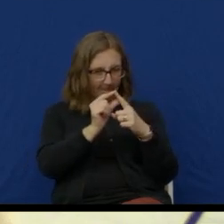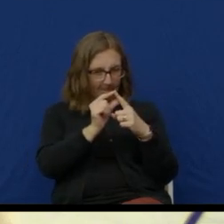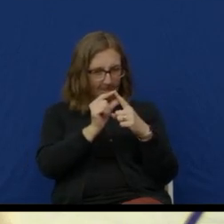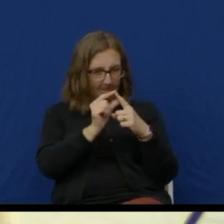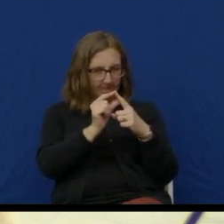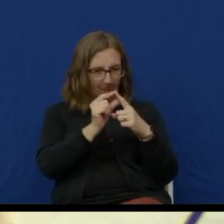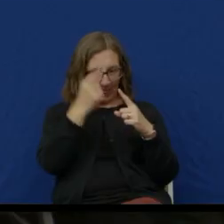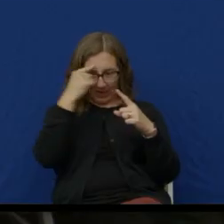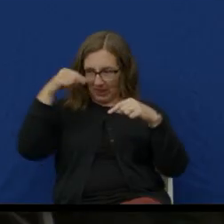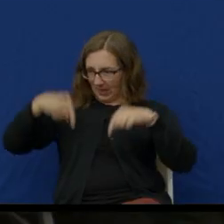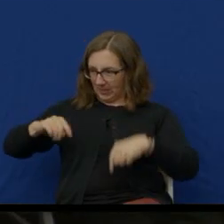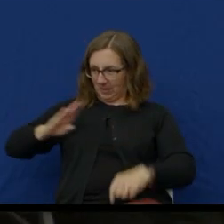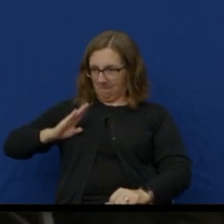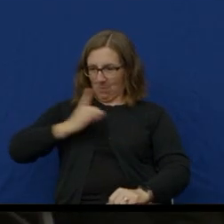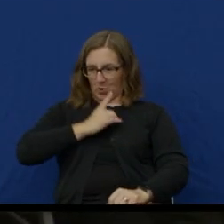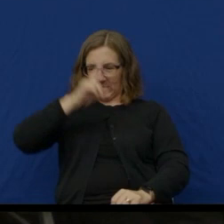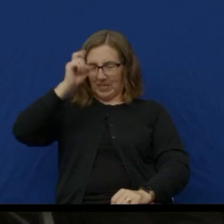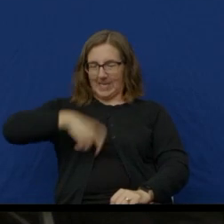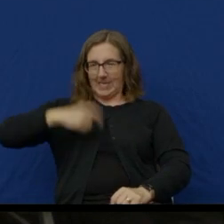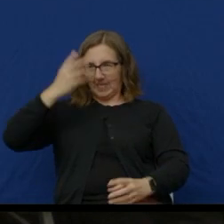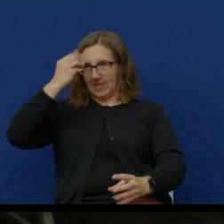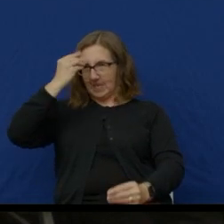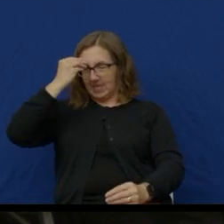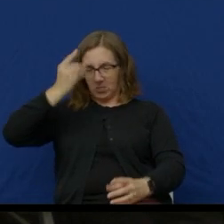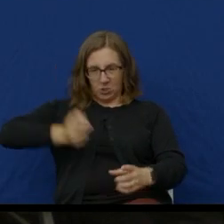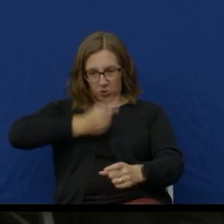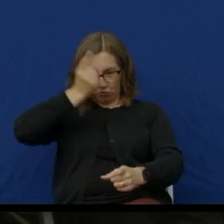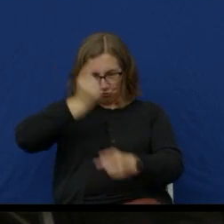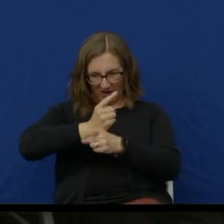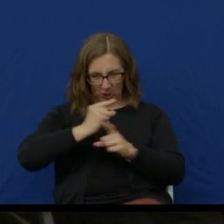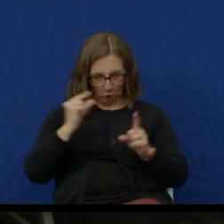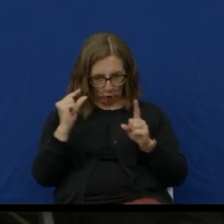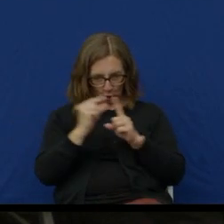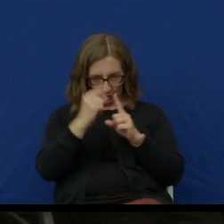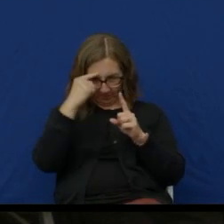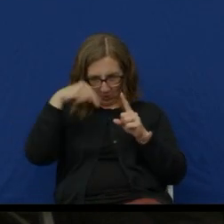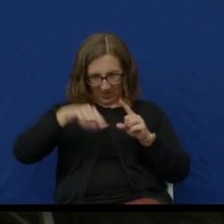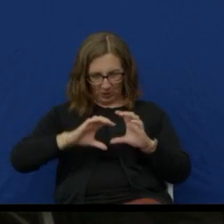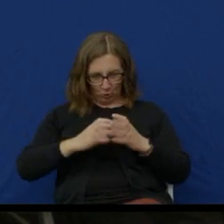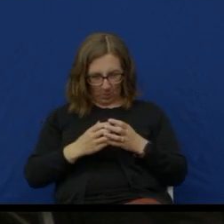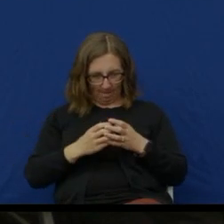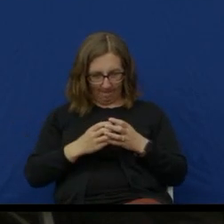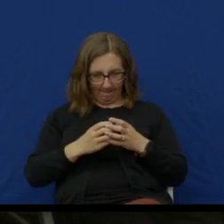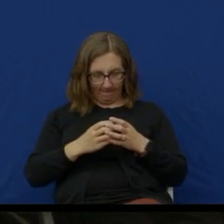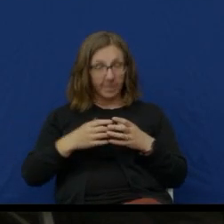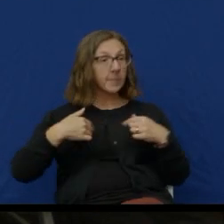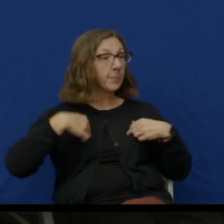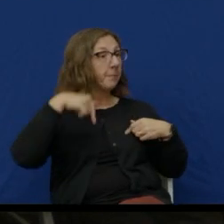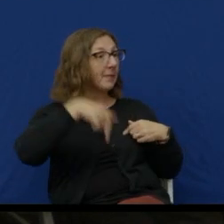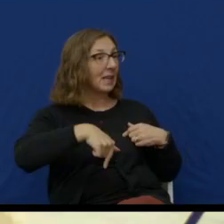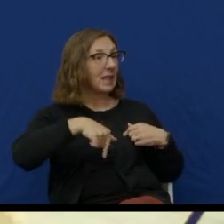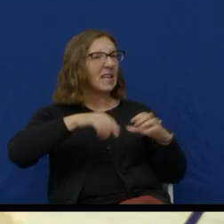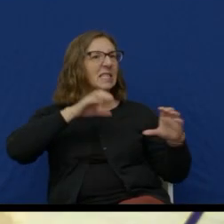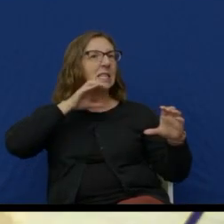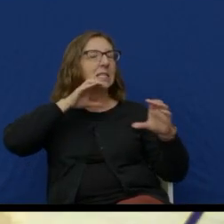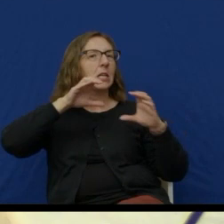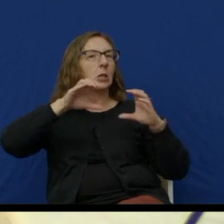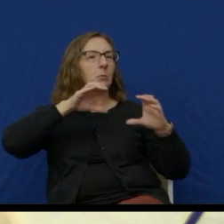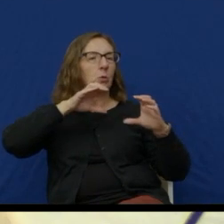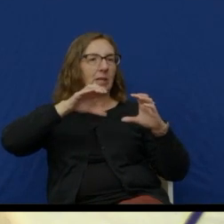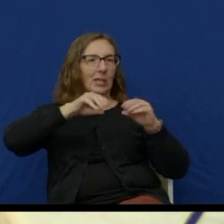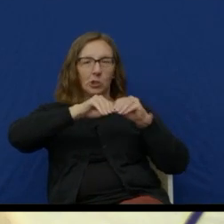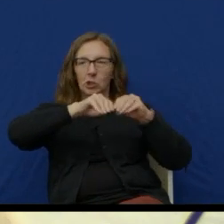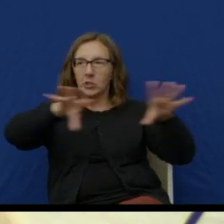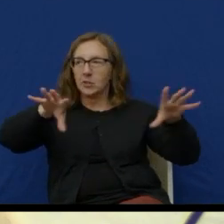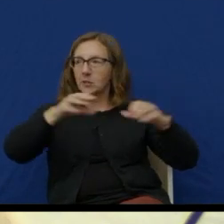board to wrestle with. Is like, what is the pardon me, what is the right term for this group of students? And keep in mind, this is a communications goal, and